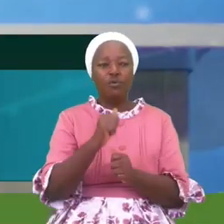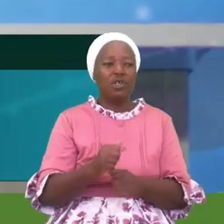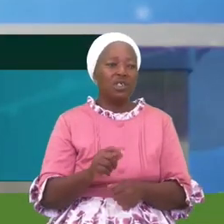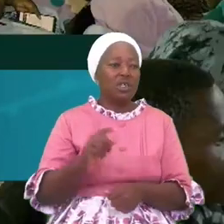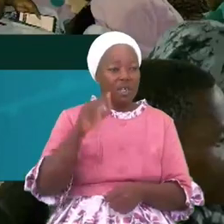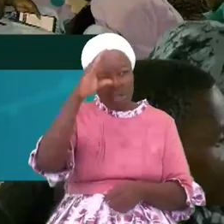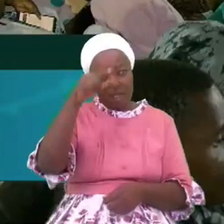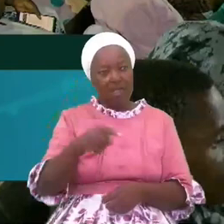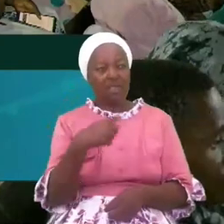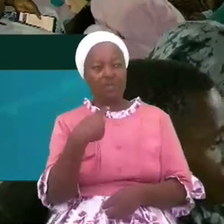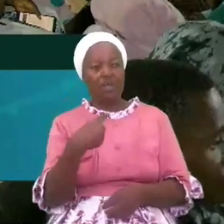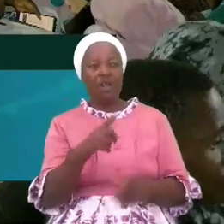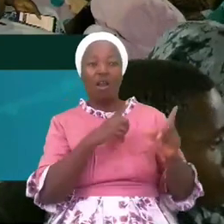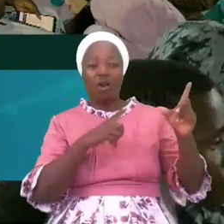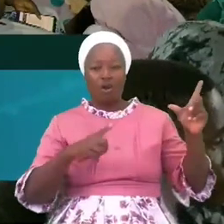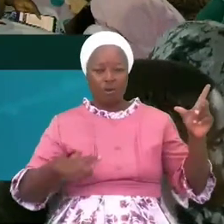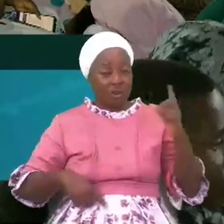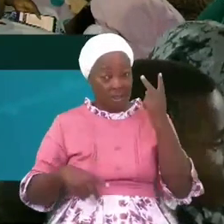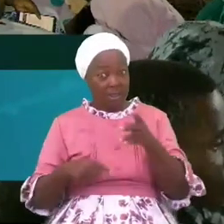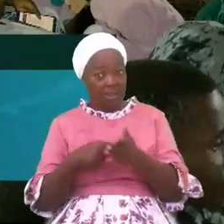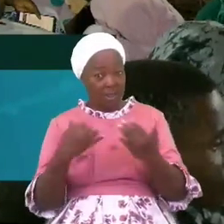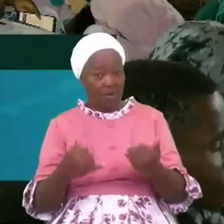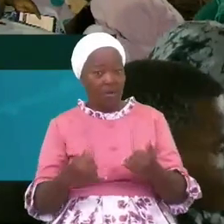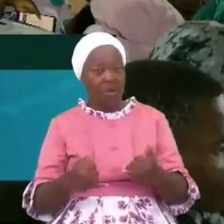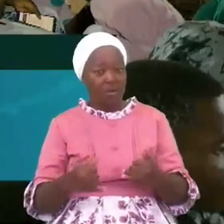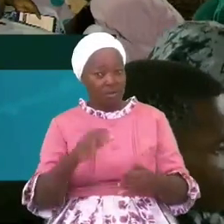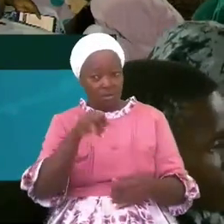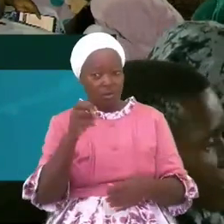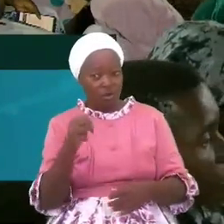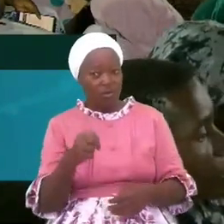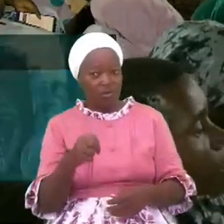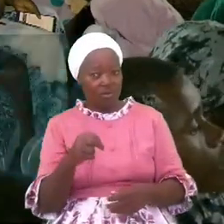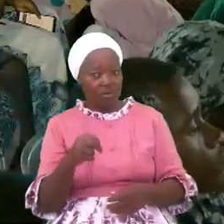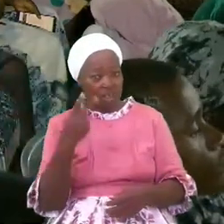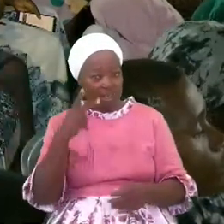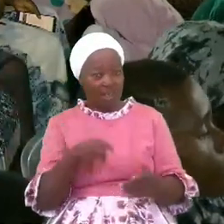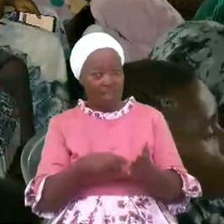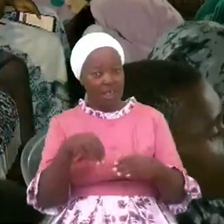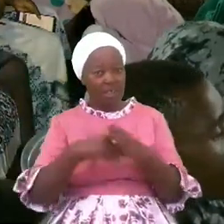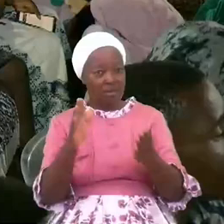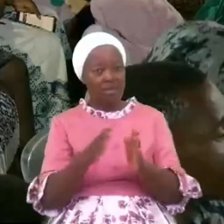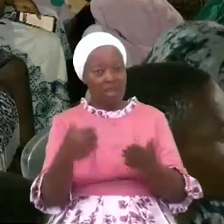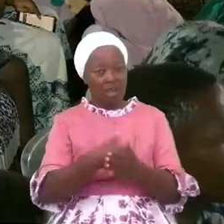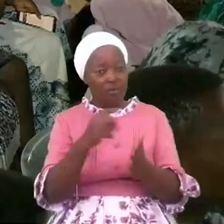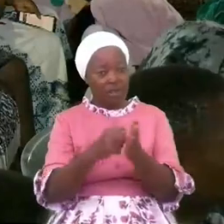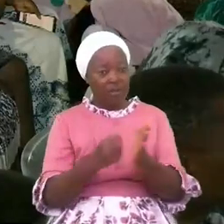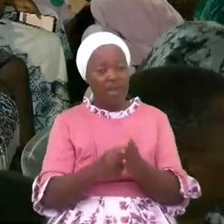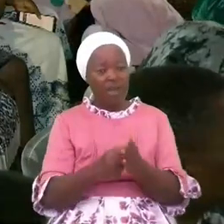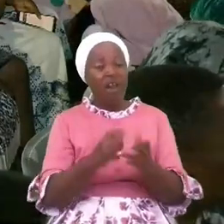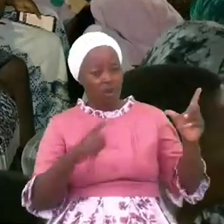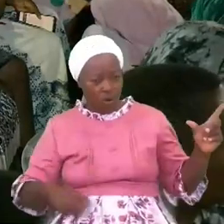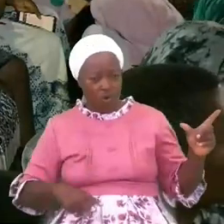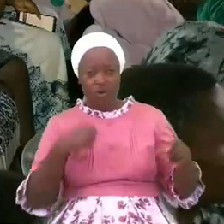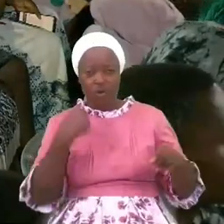John. In the New Testament, saying, Lord, who has believed our report, and to